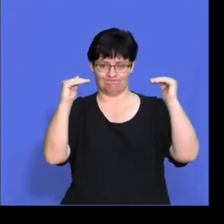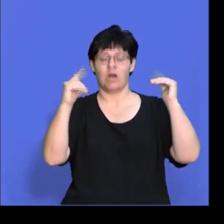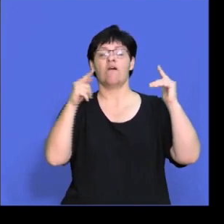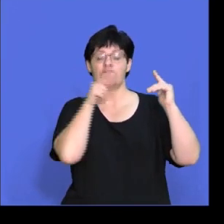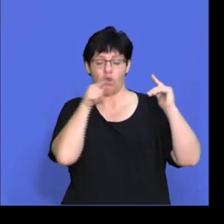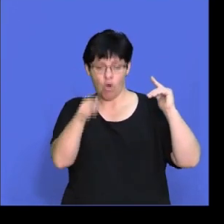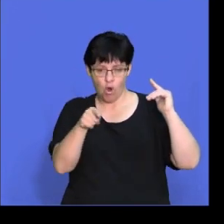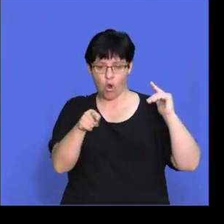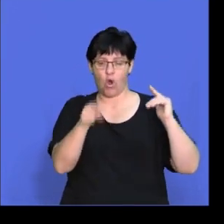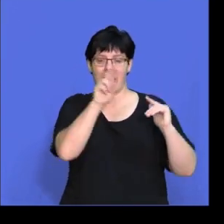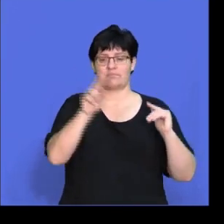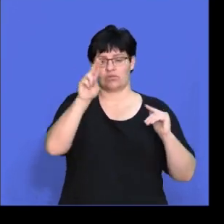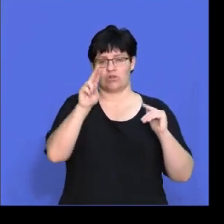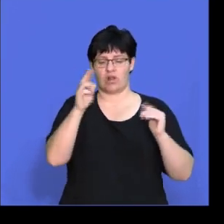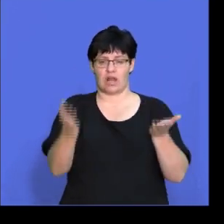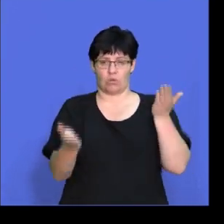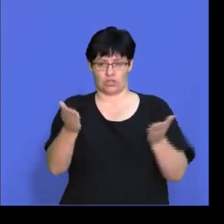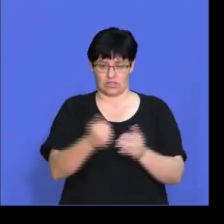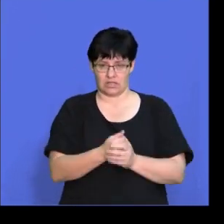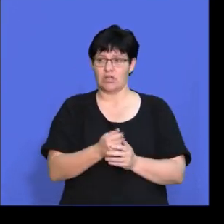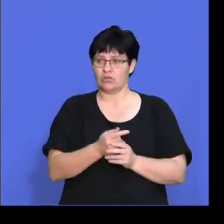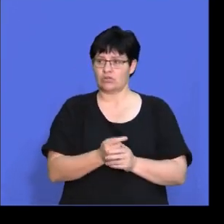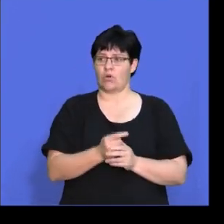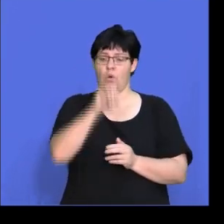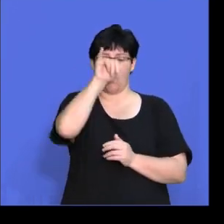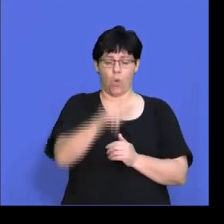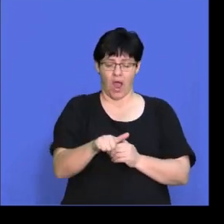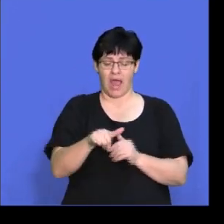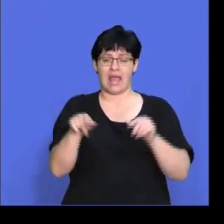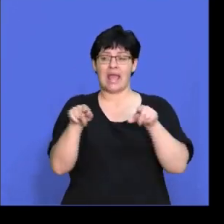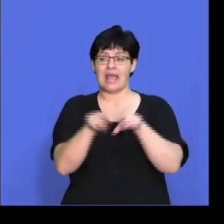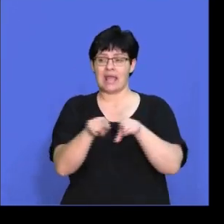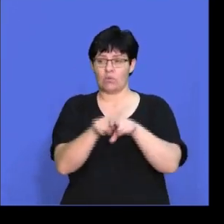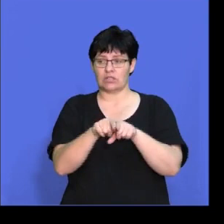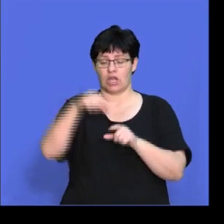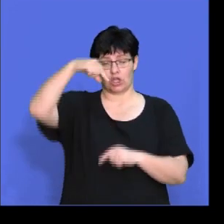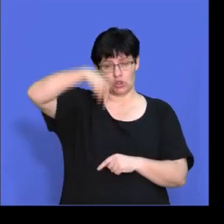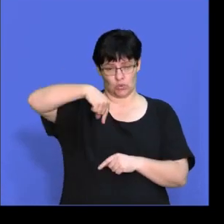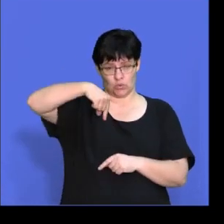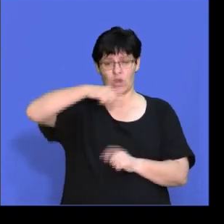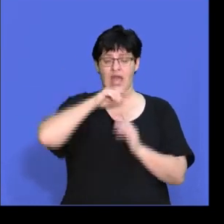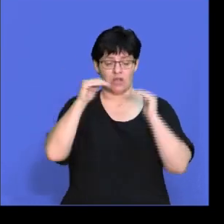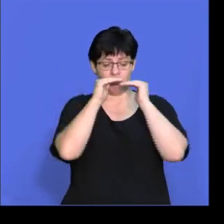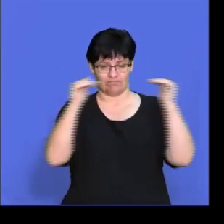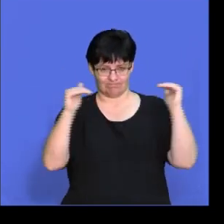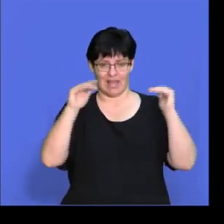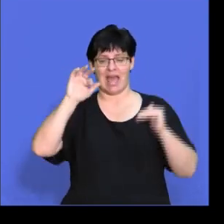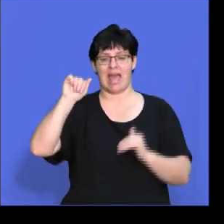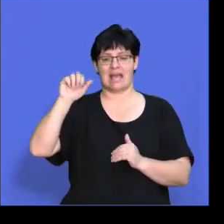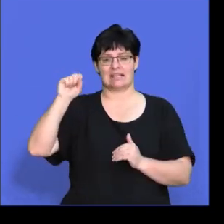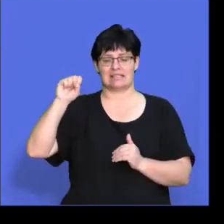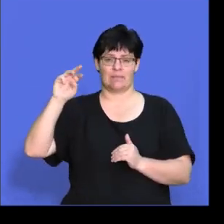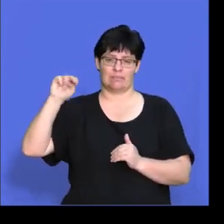of this exponential equation. So y equals q is always the equation of the horizontal